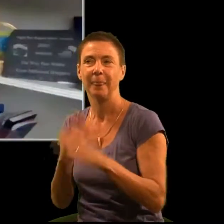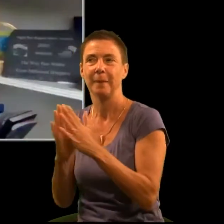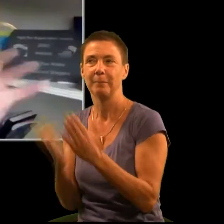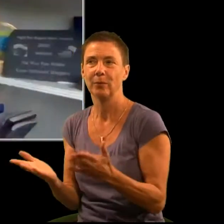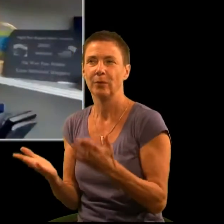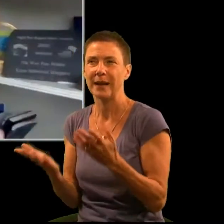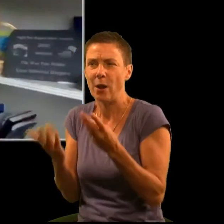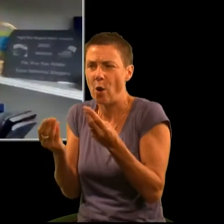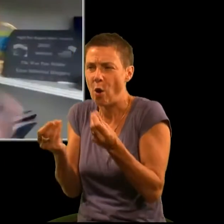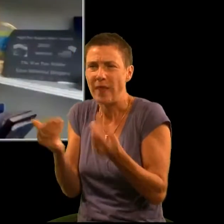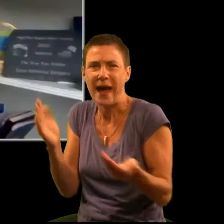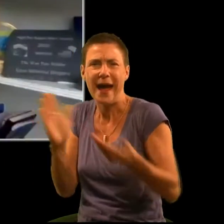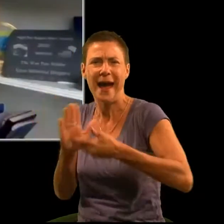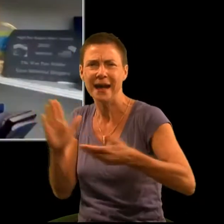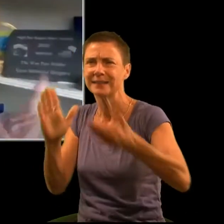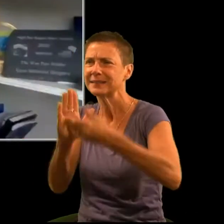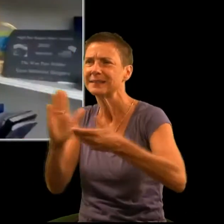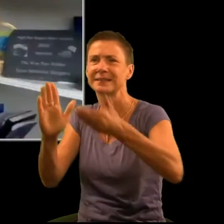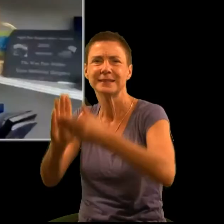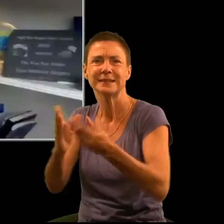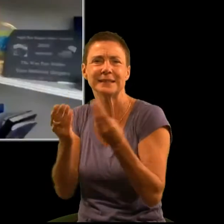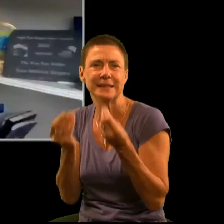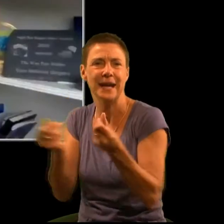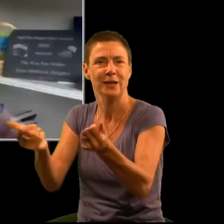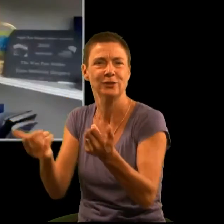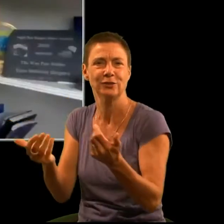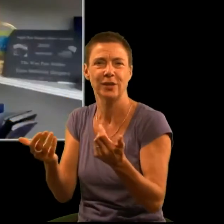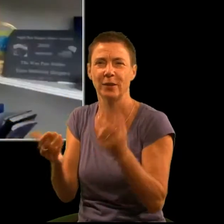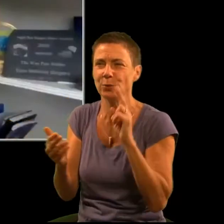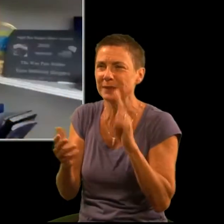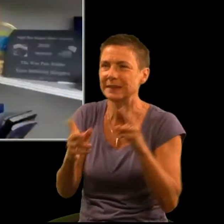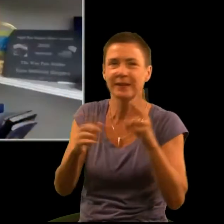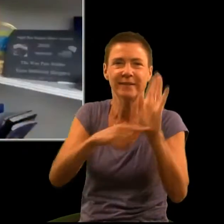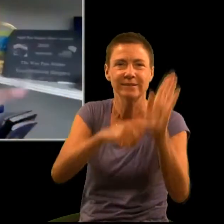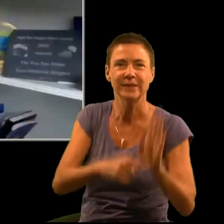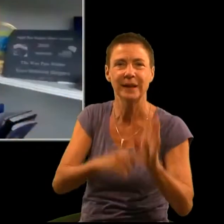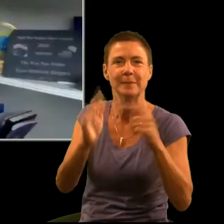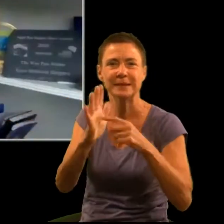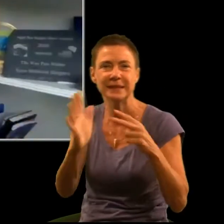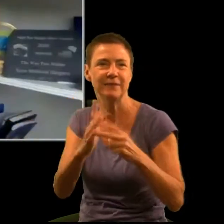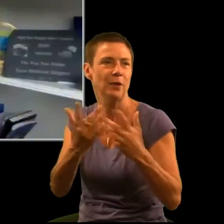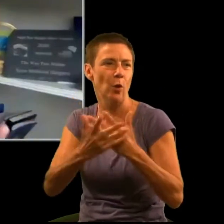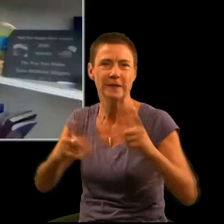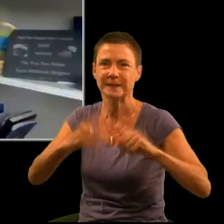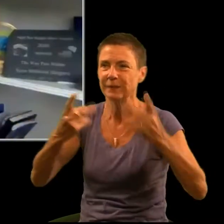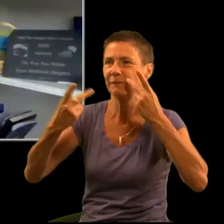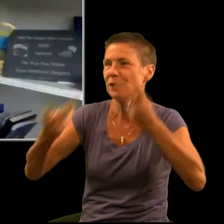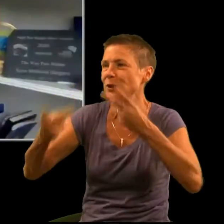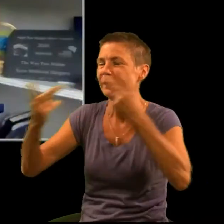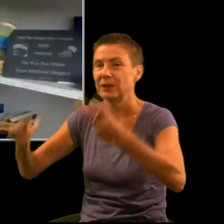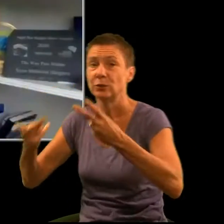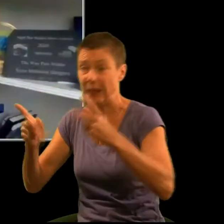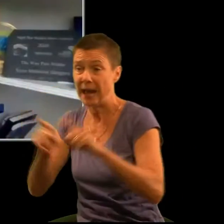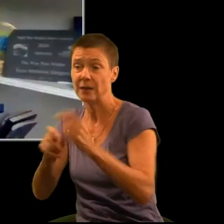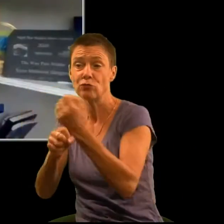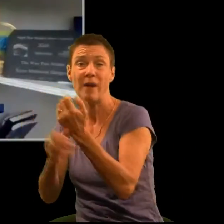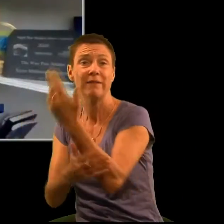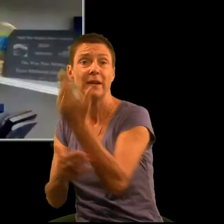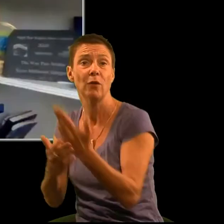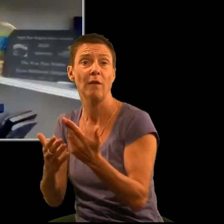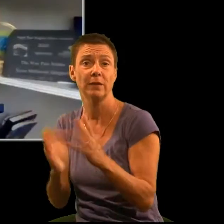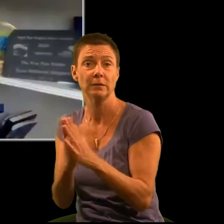that texture as well that you get from film and television and visual mediums and graphic novels. I grew